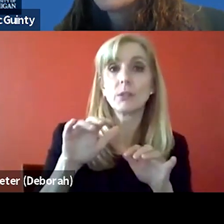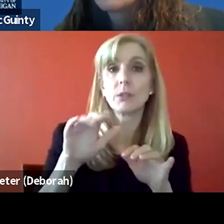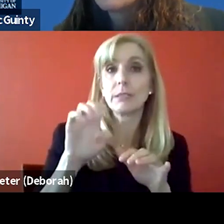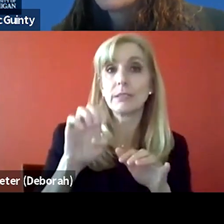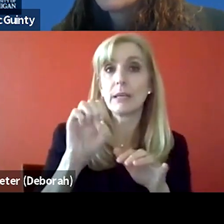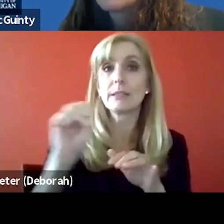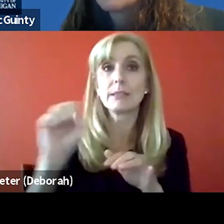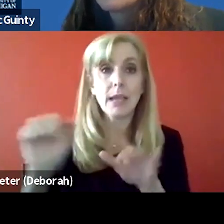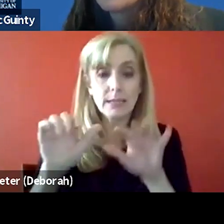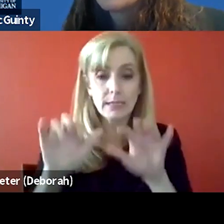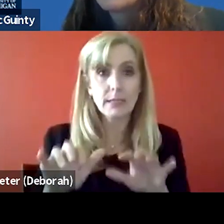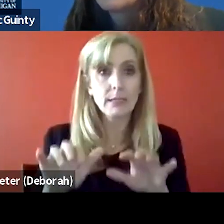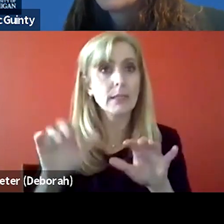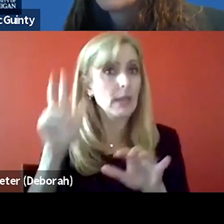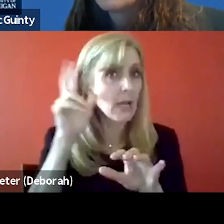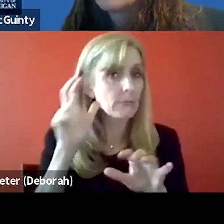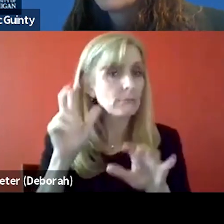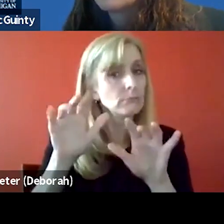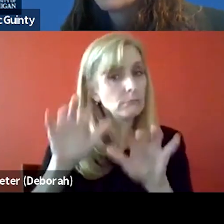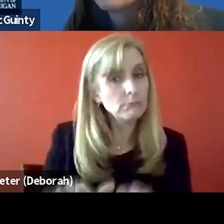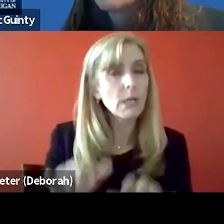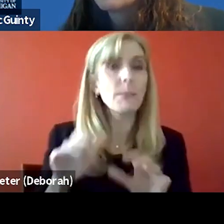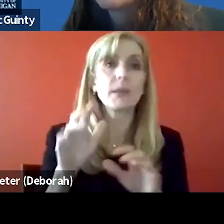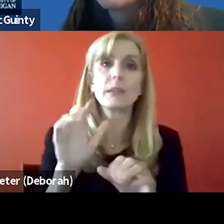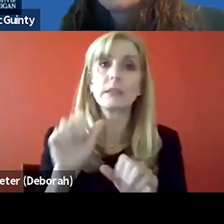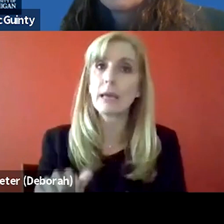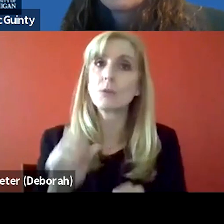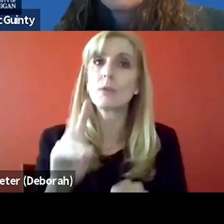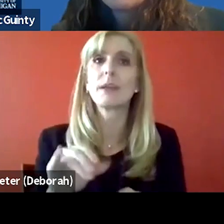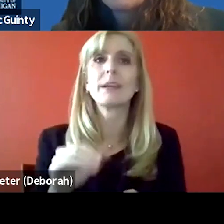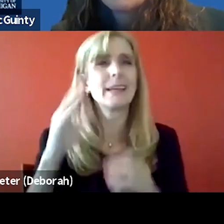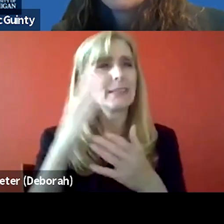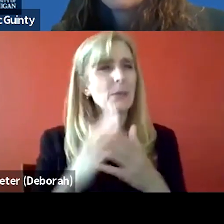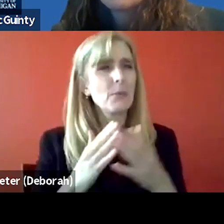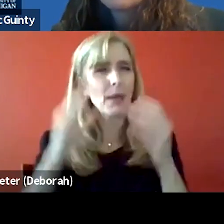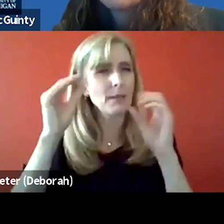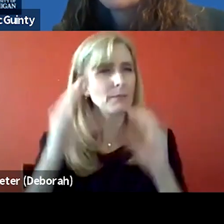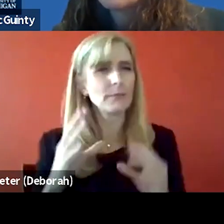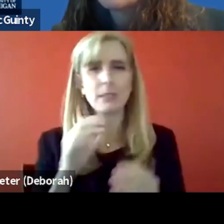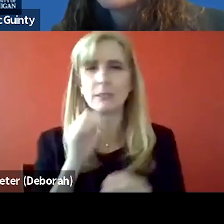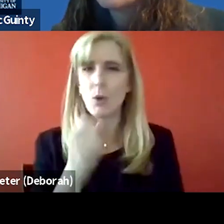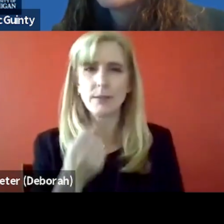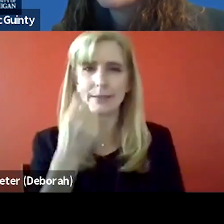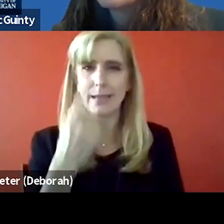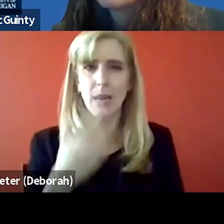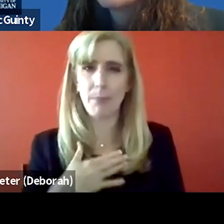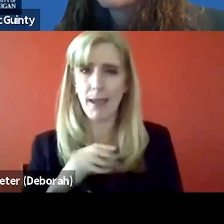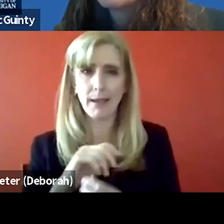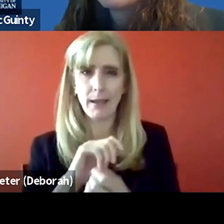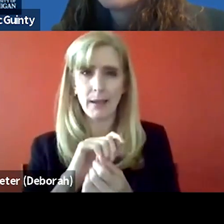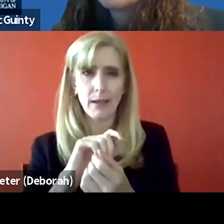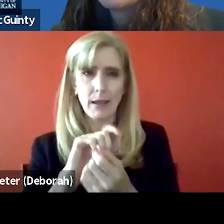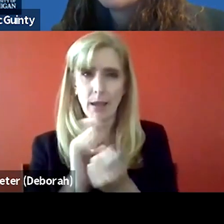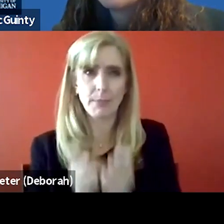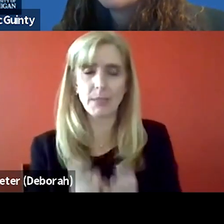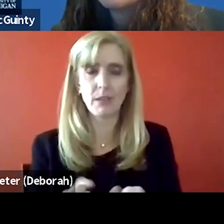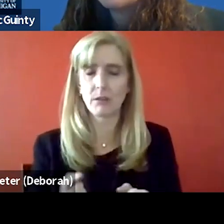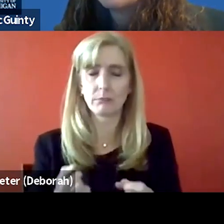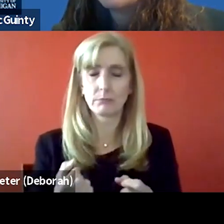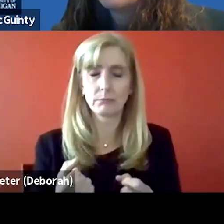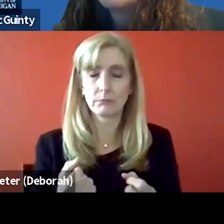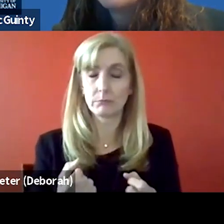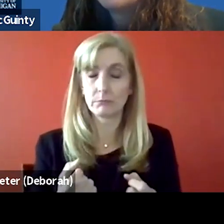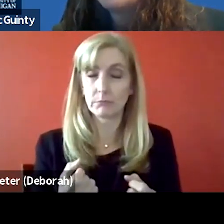there's other professors that are really not really understanding of my accommodations, and they're just oblivious. And I think